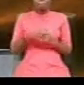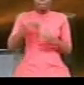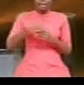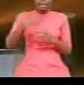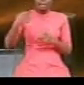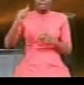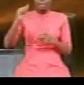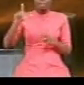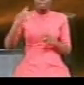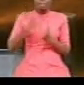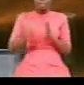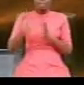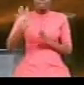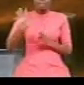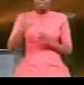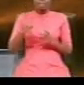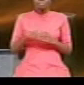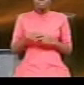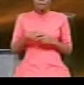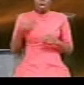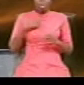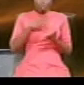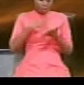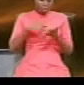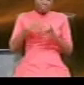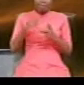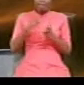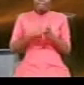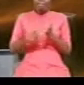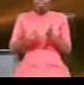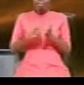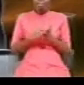chapter 5, we are reading verse